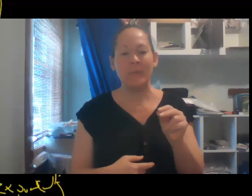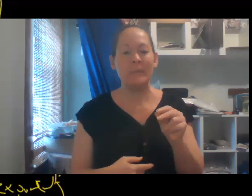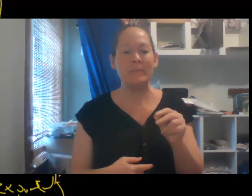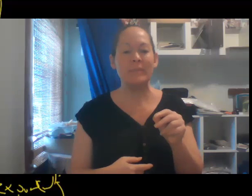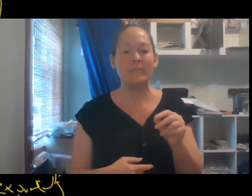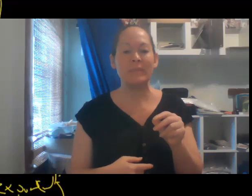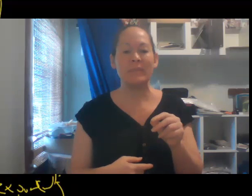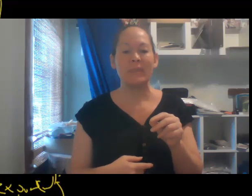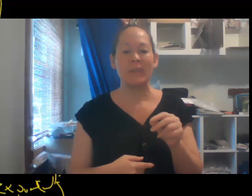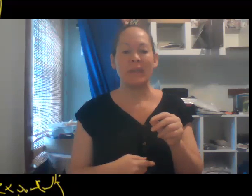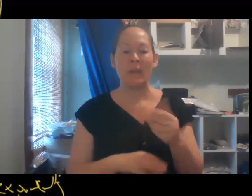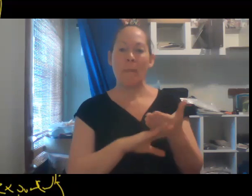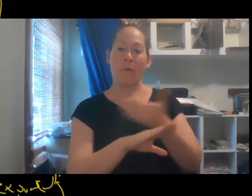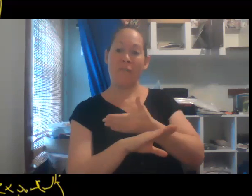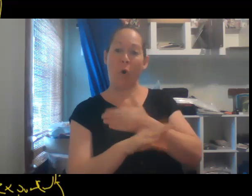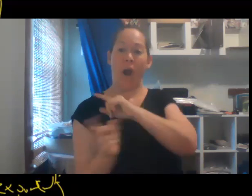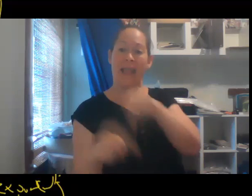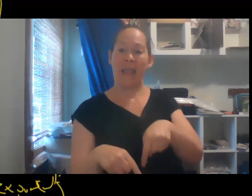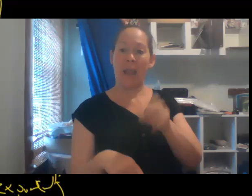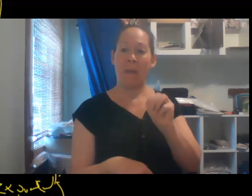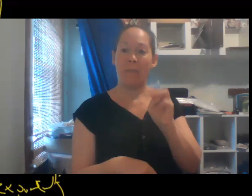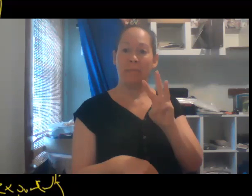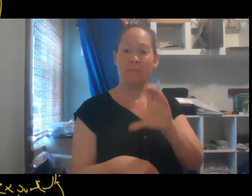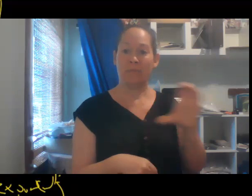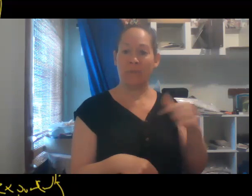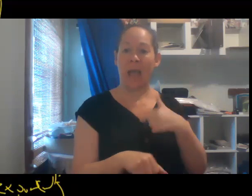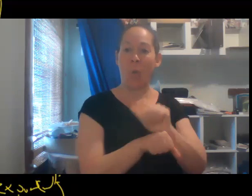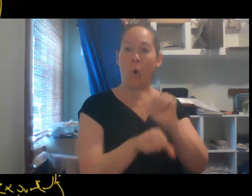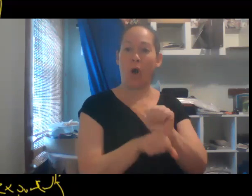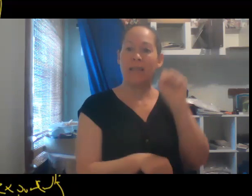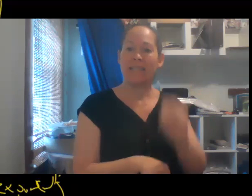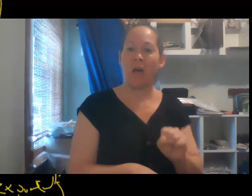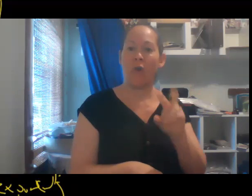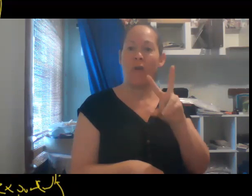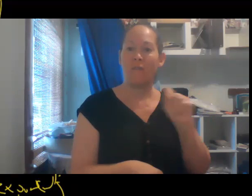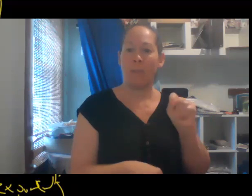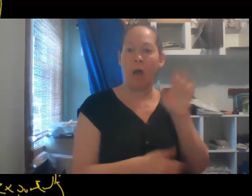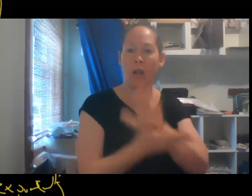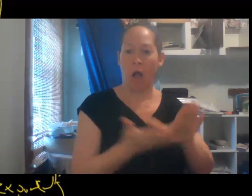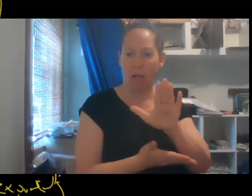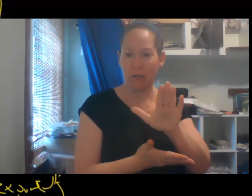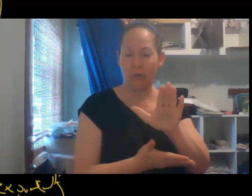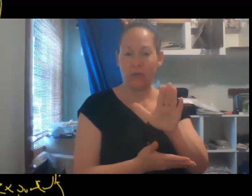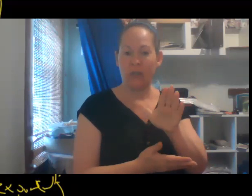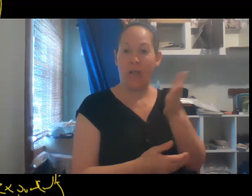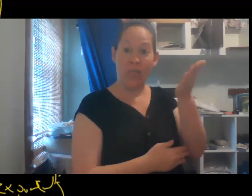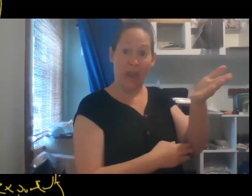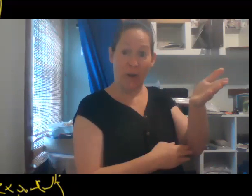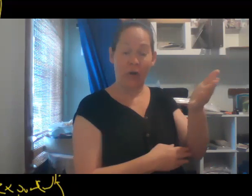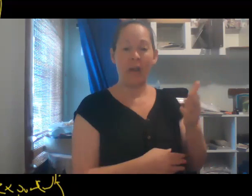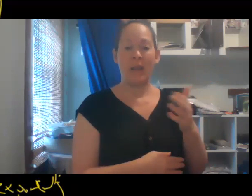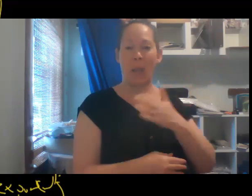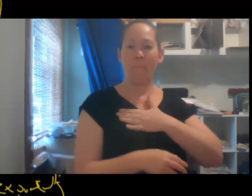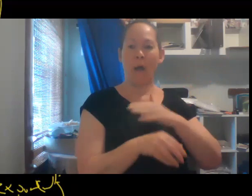Before I came to the Mount, I went to Southern Vermont College, and one of the big groups of cohorts